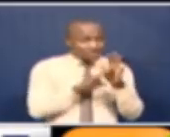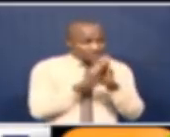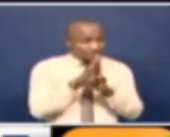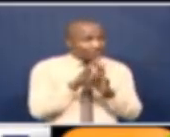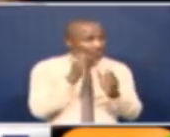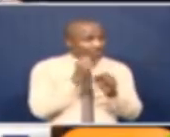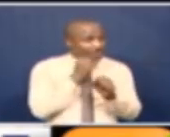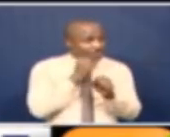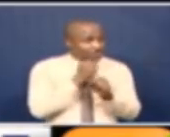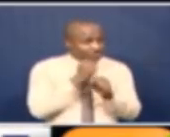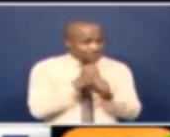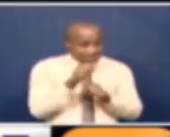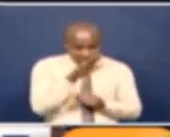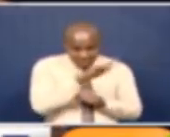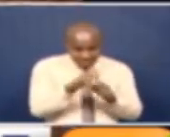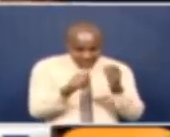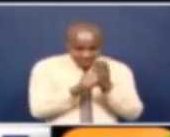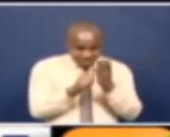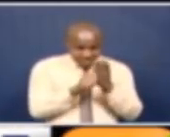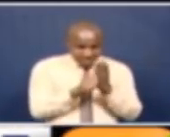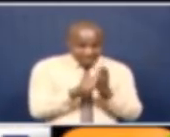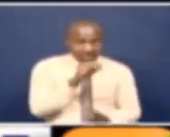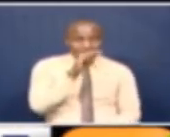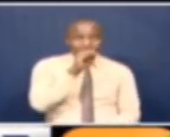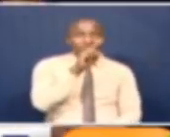Corporation, in a place called Mutara.